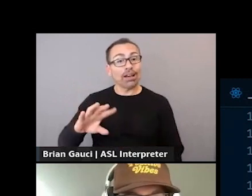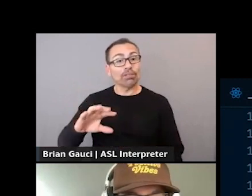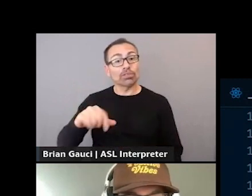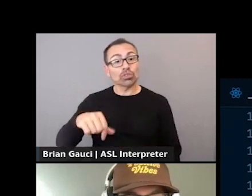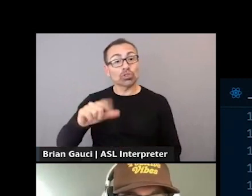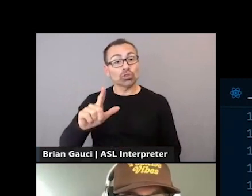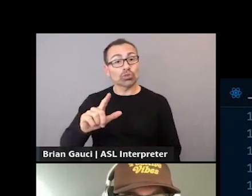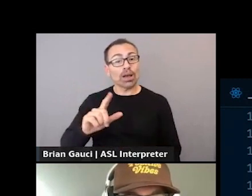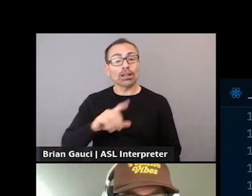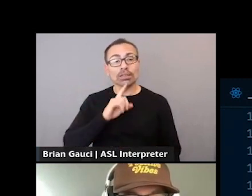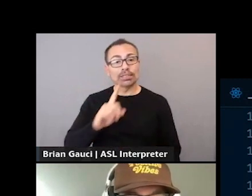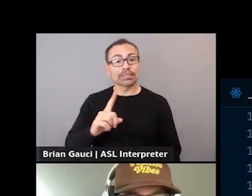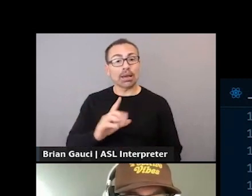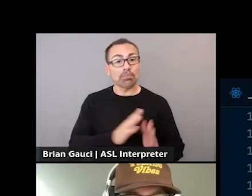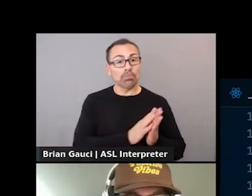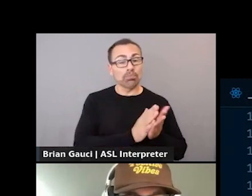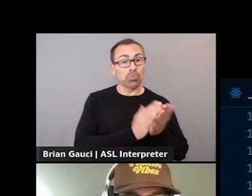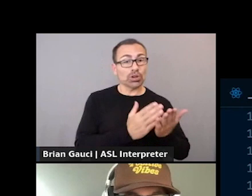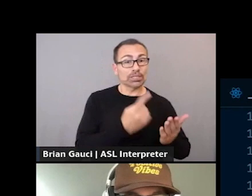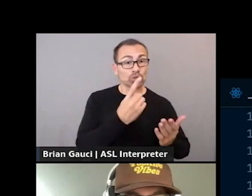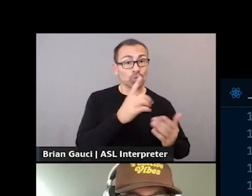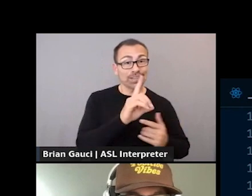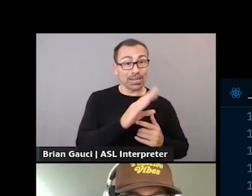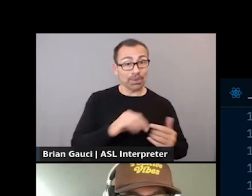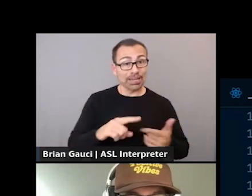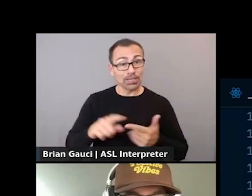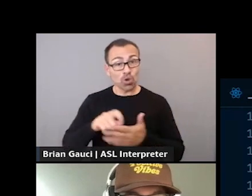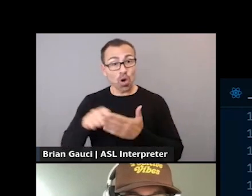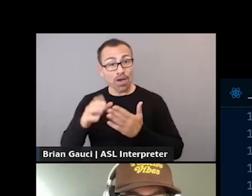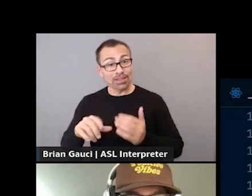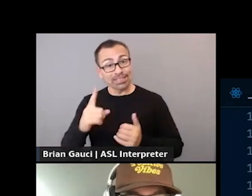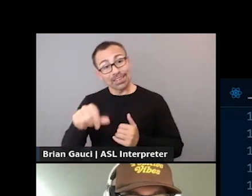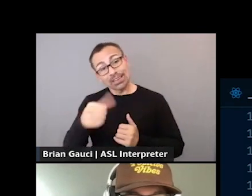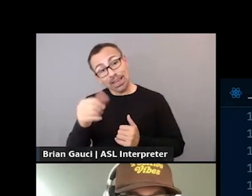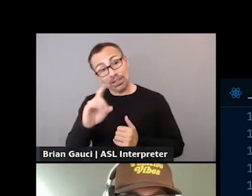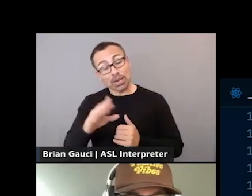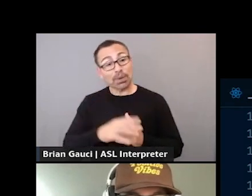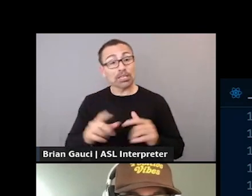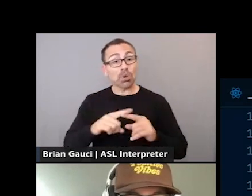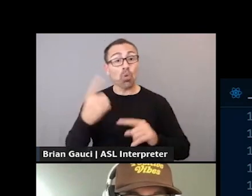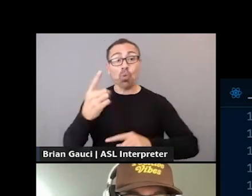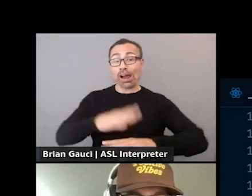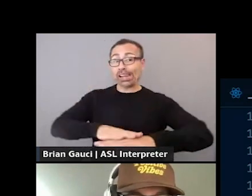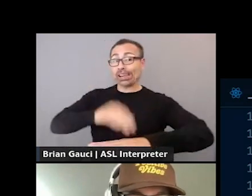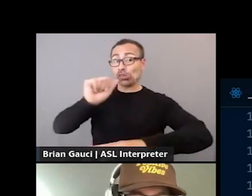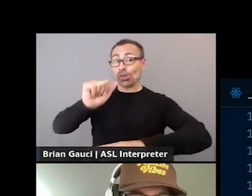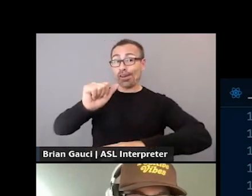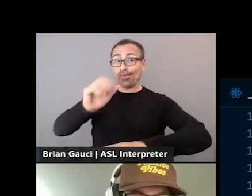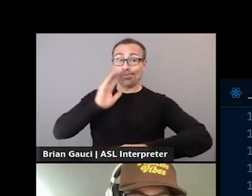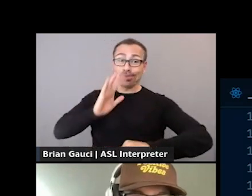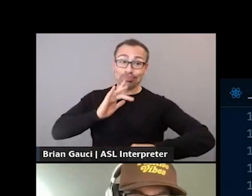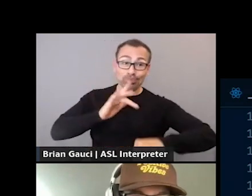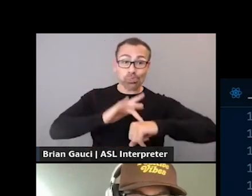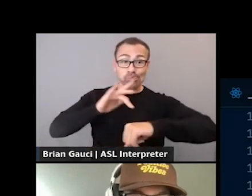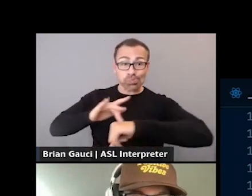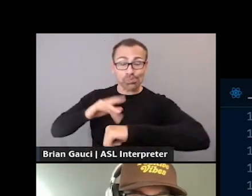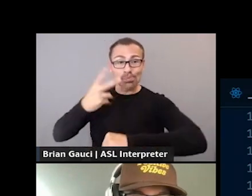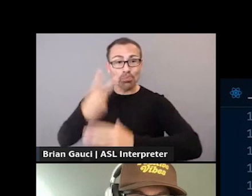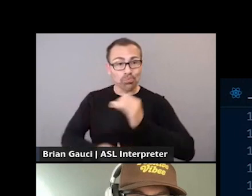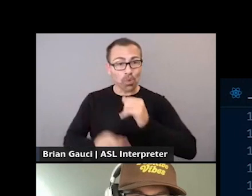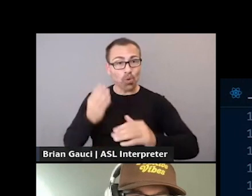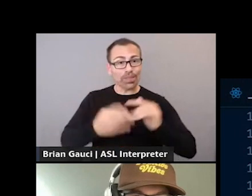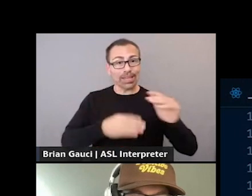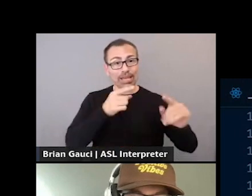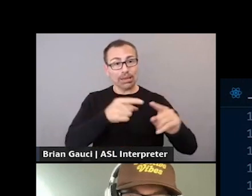its own database, one single call can hit both of those endpoints up while each endpoint is